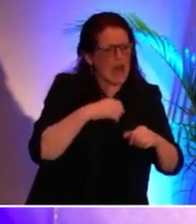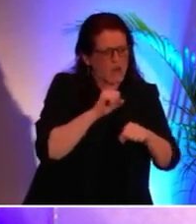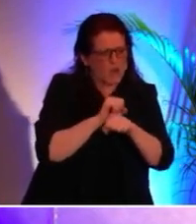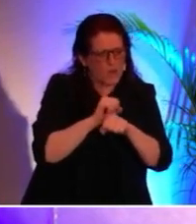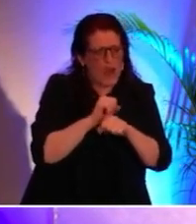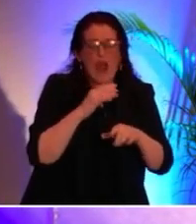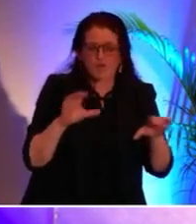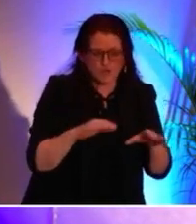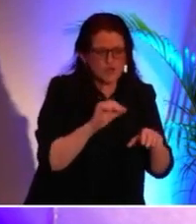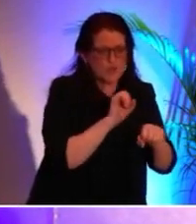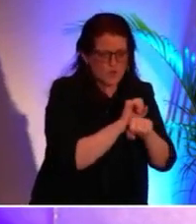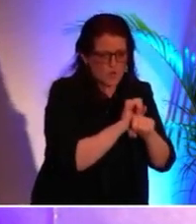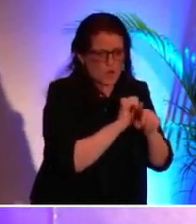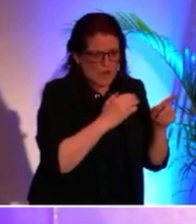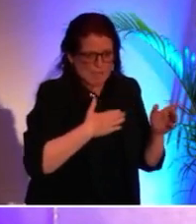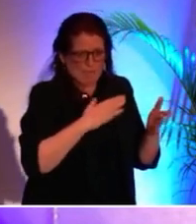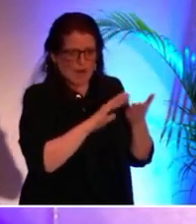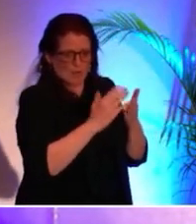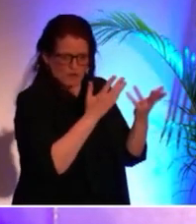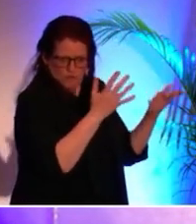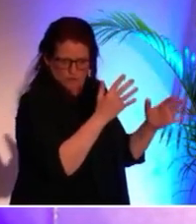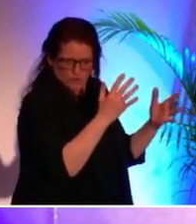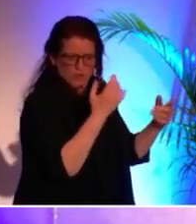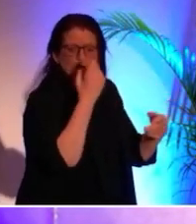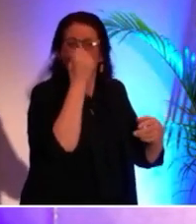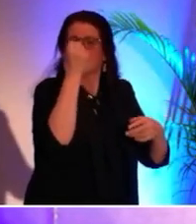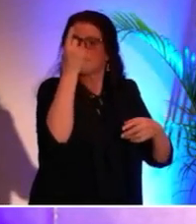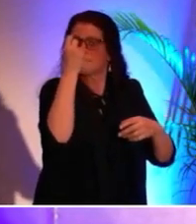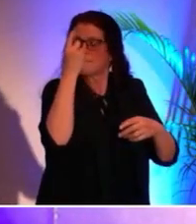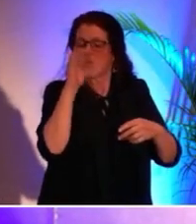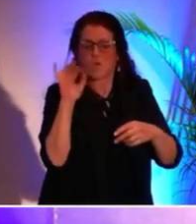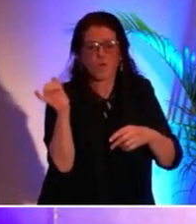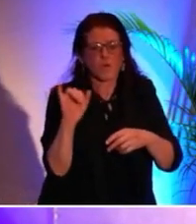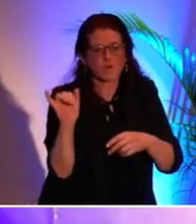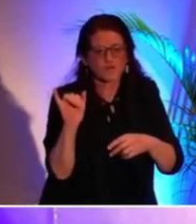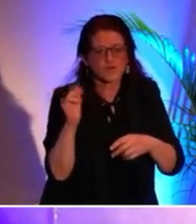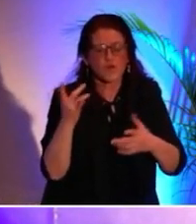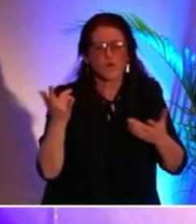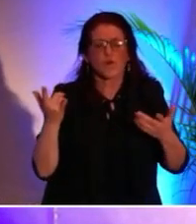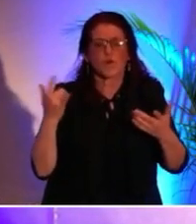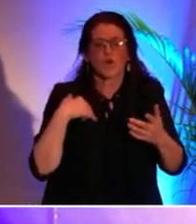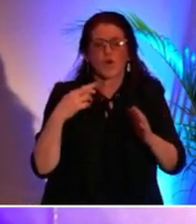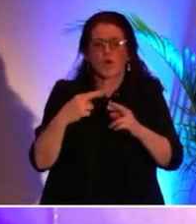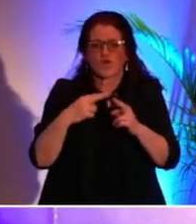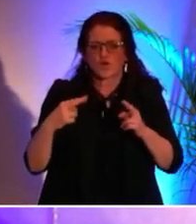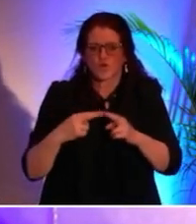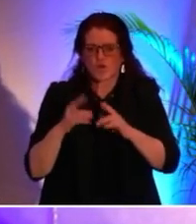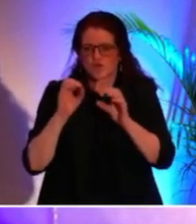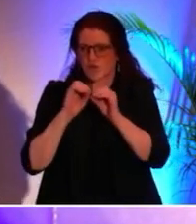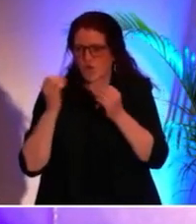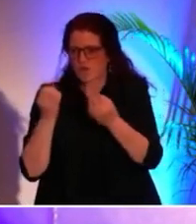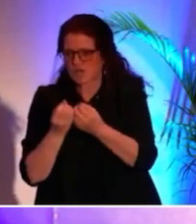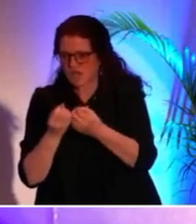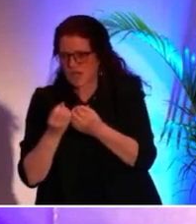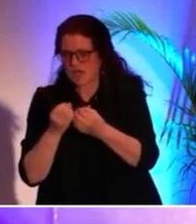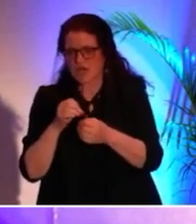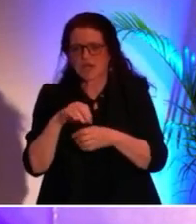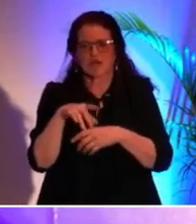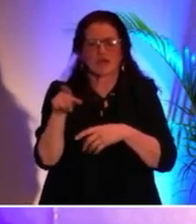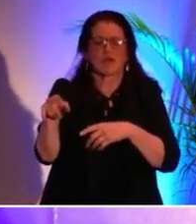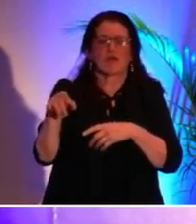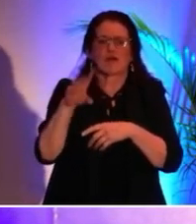already doing, do work in my community, but also that the regional organization, Delta